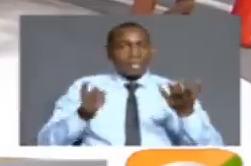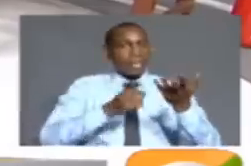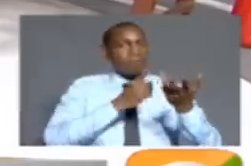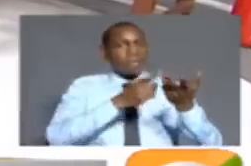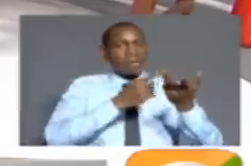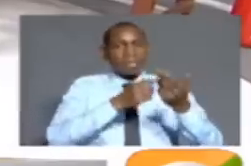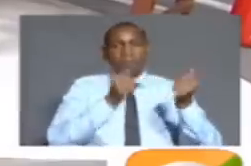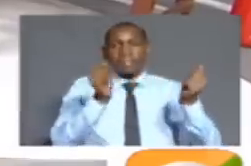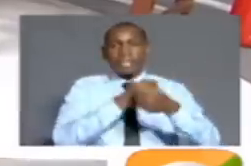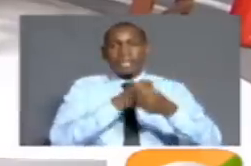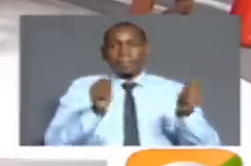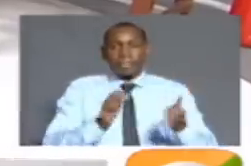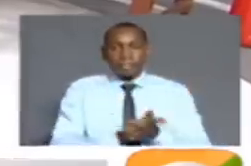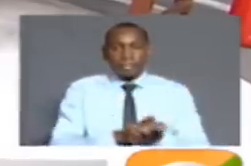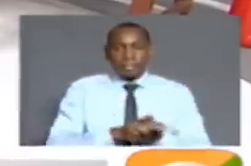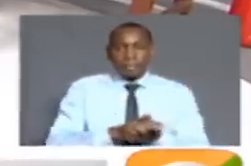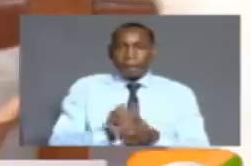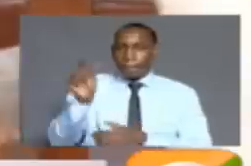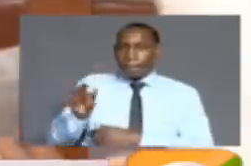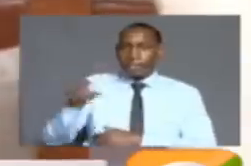five. Six. No, there is that short guy.